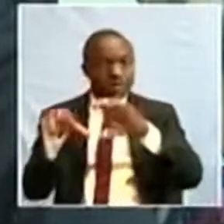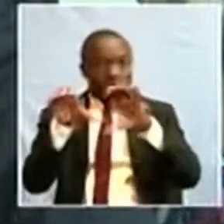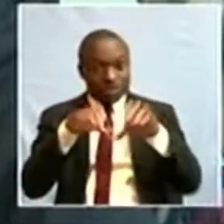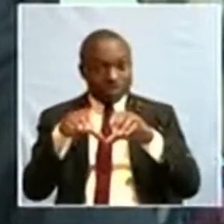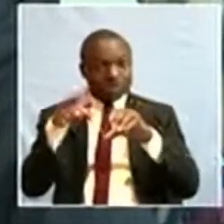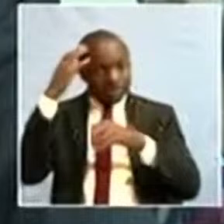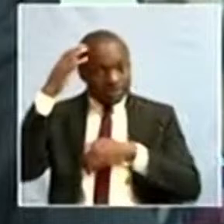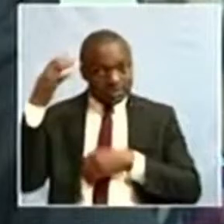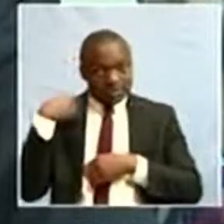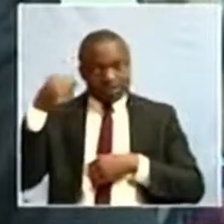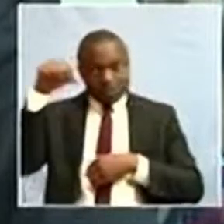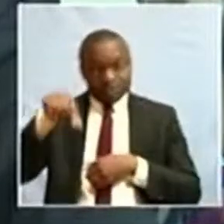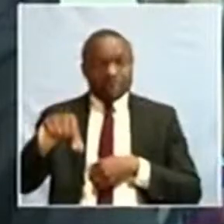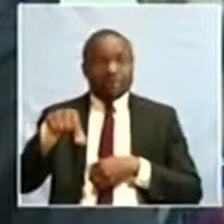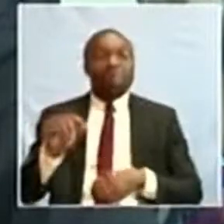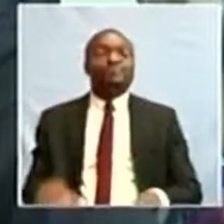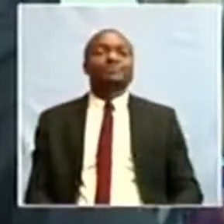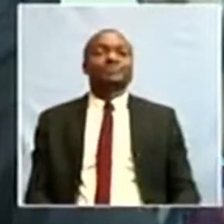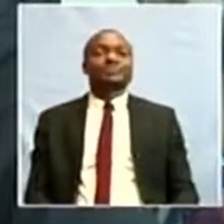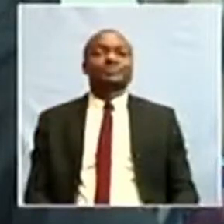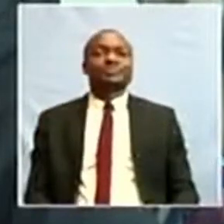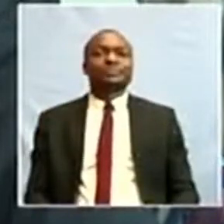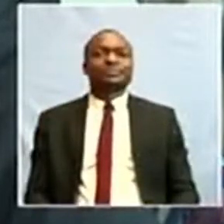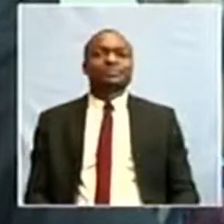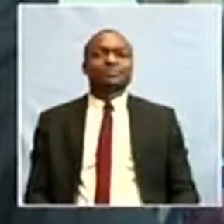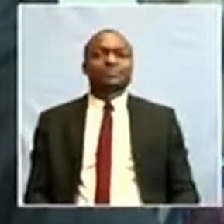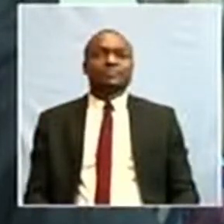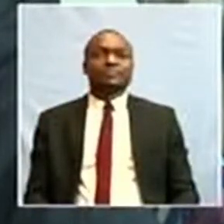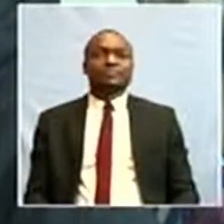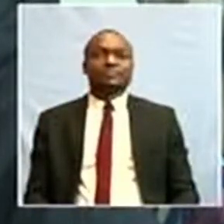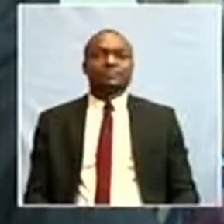office in terms of quality. So apart from